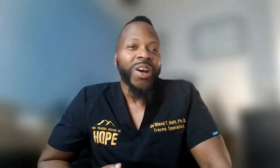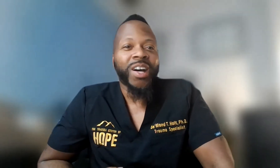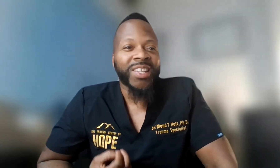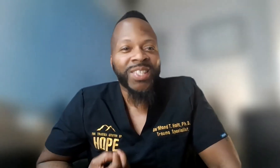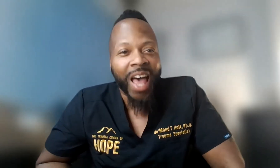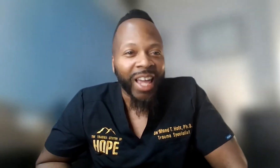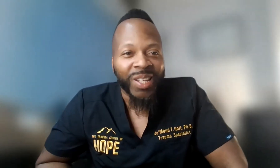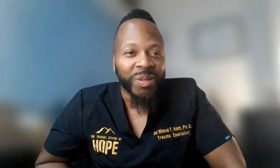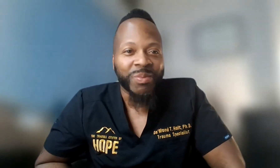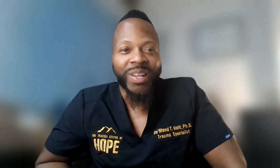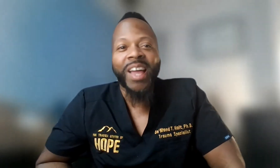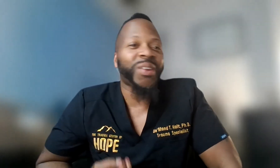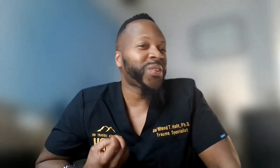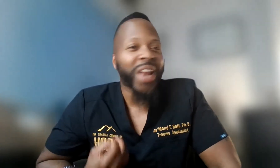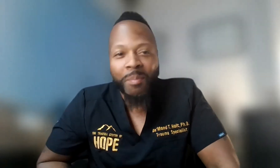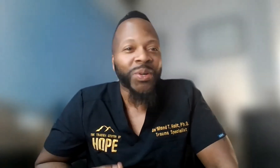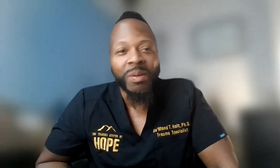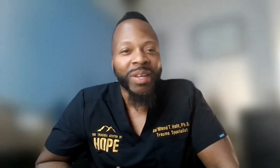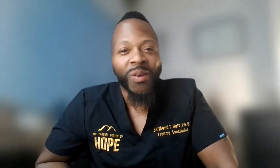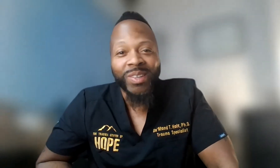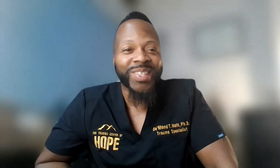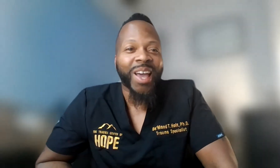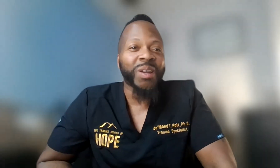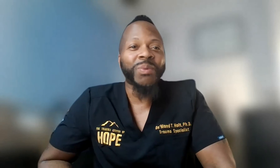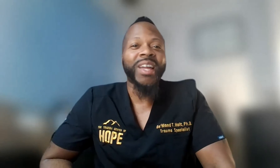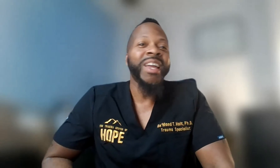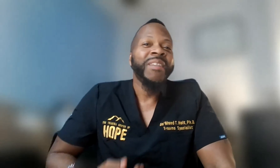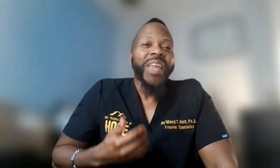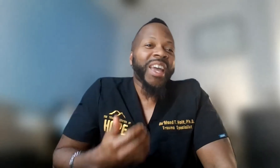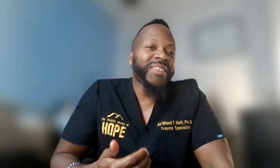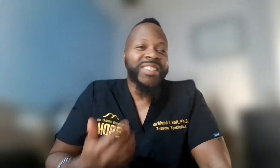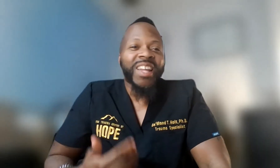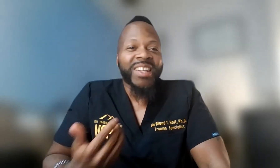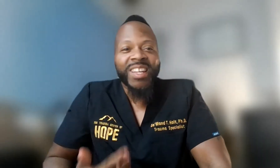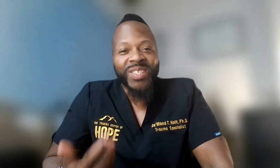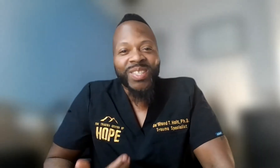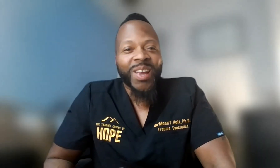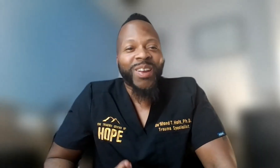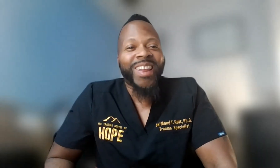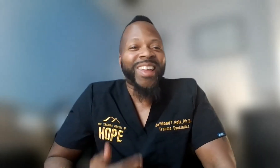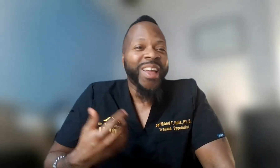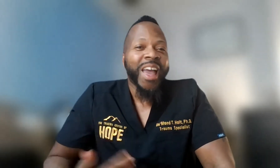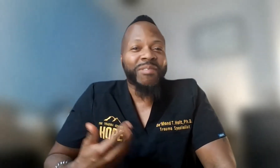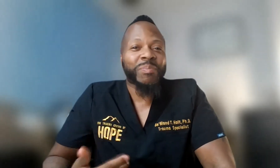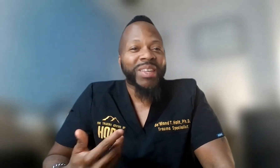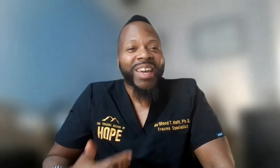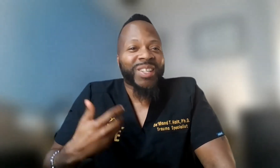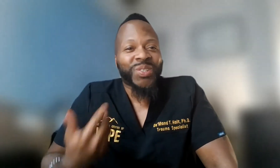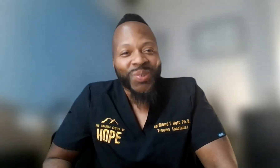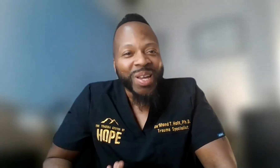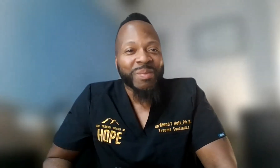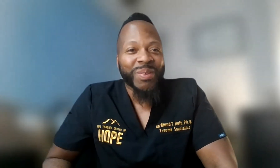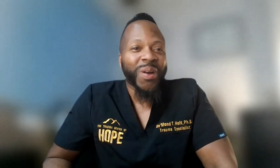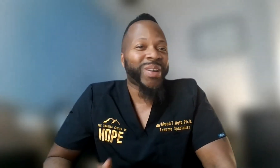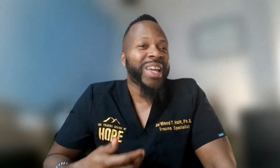centers, asylums. Like, you're not putting me in no asylum, right? And that's not necessarily have to be